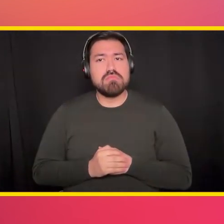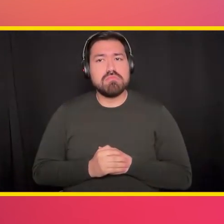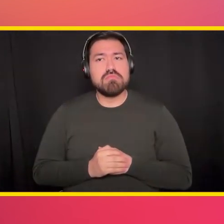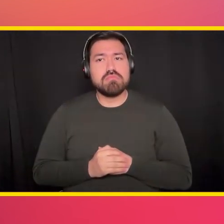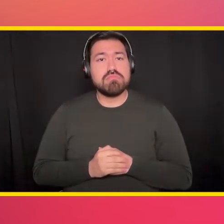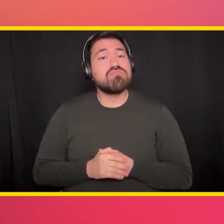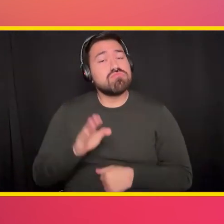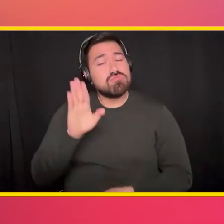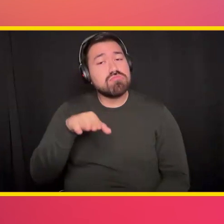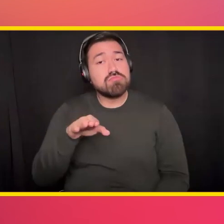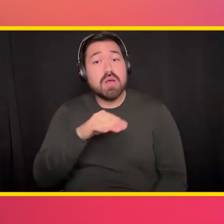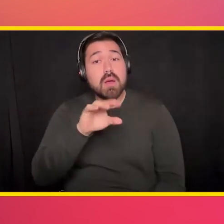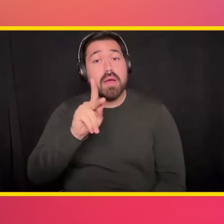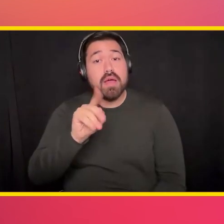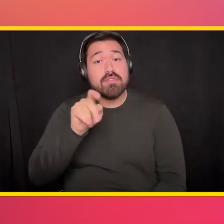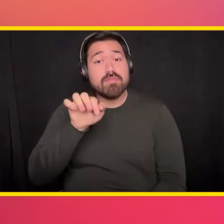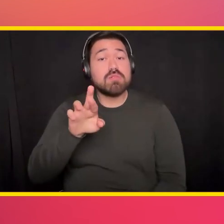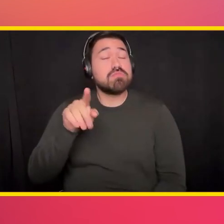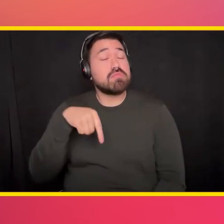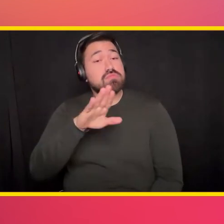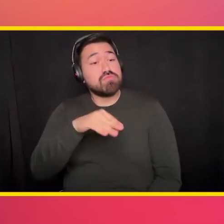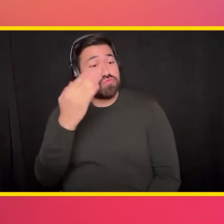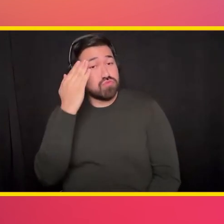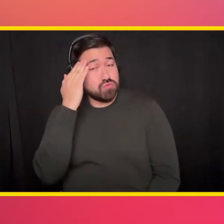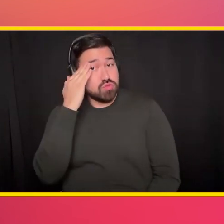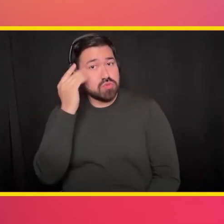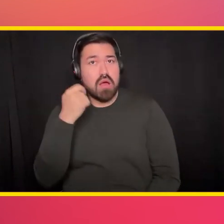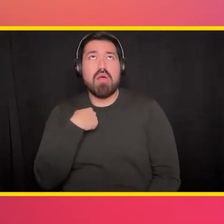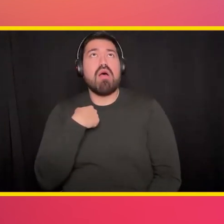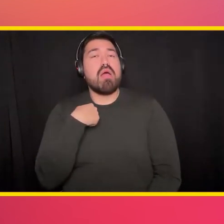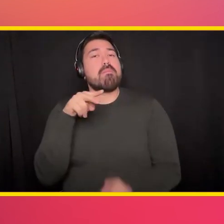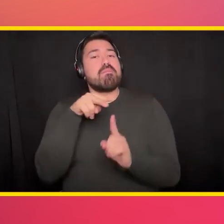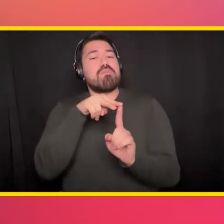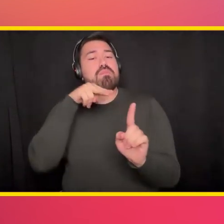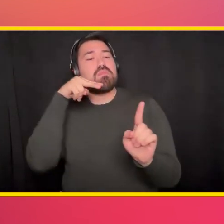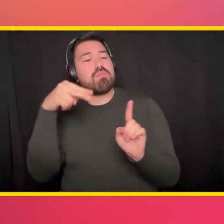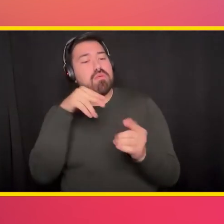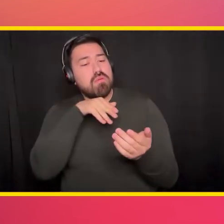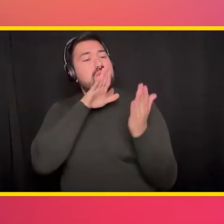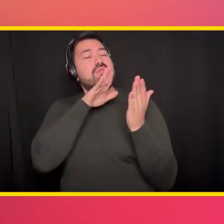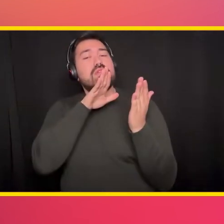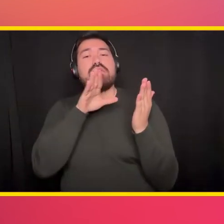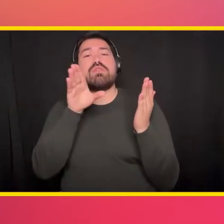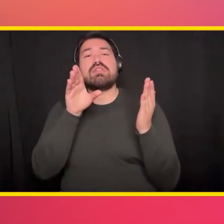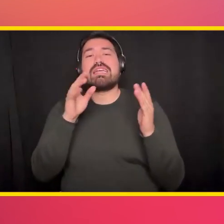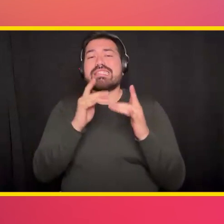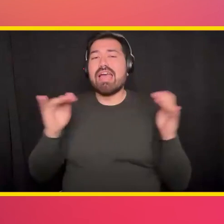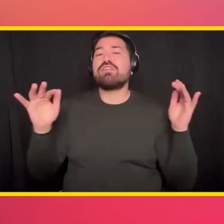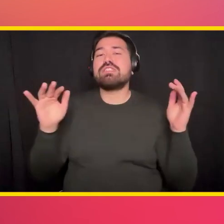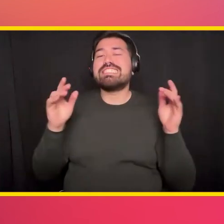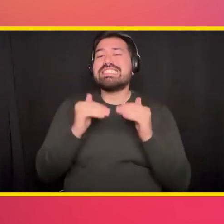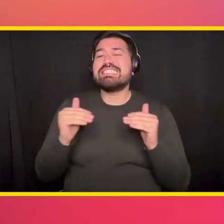Well, as you know, I approach everything in diversity and inclusion with